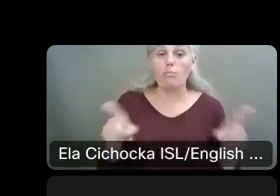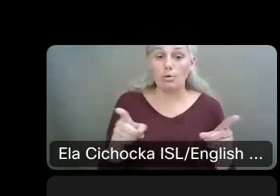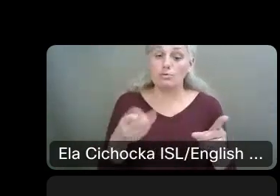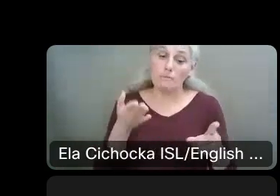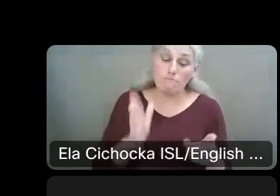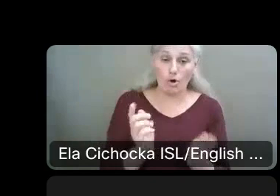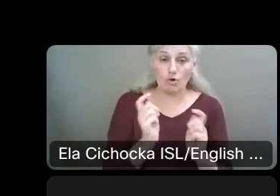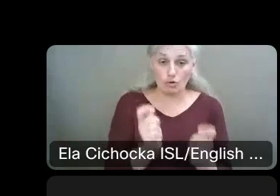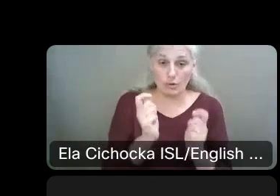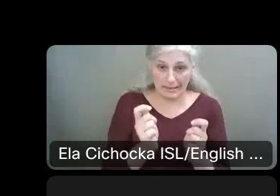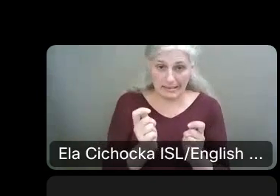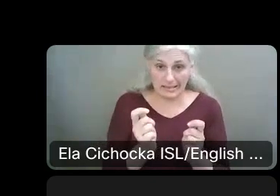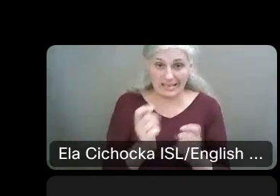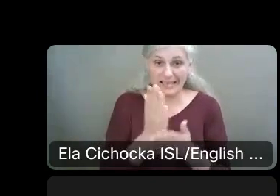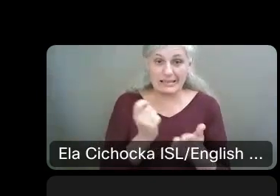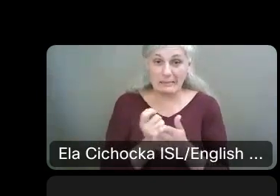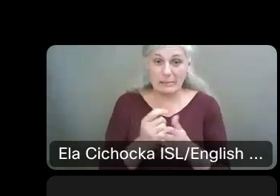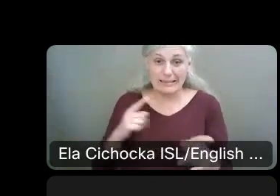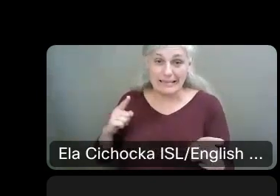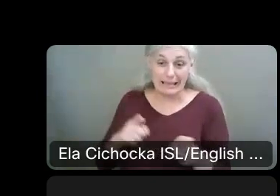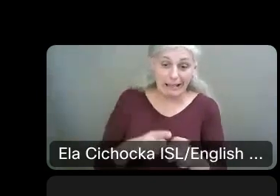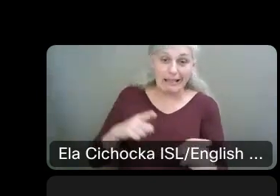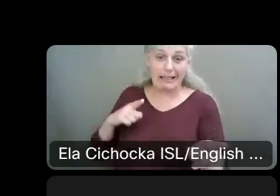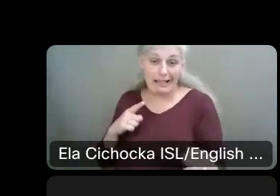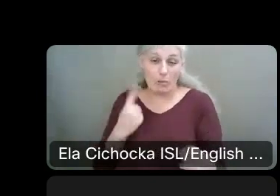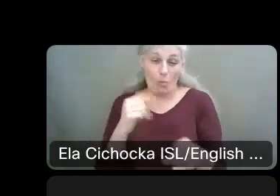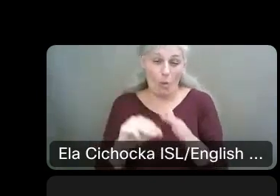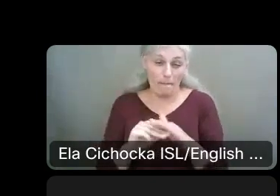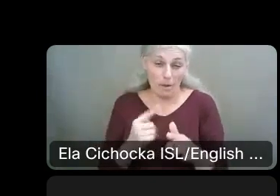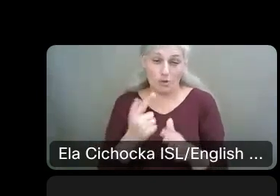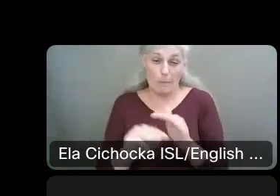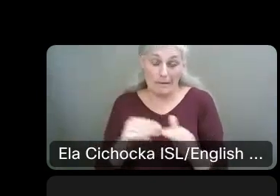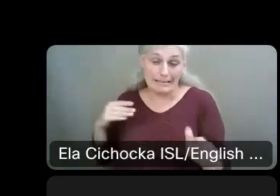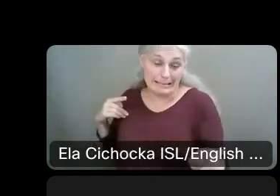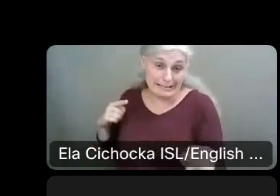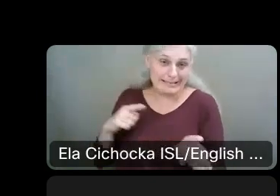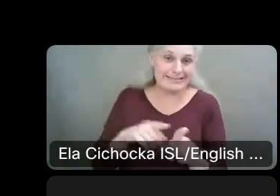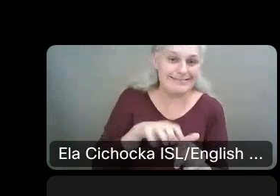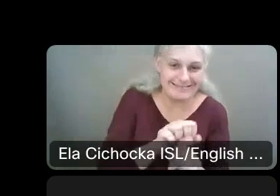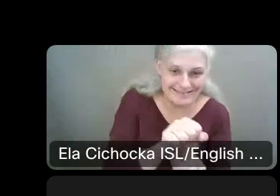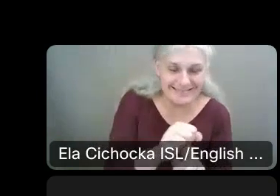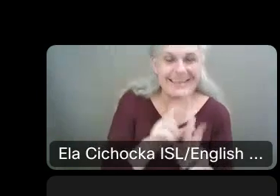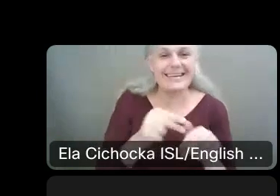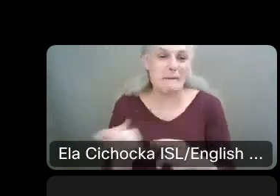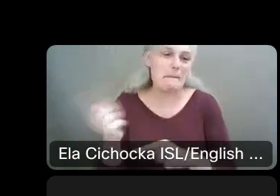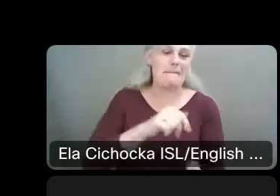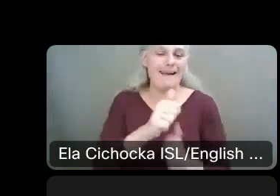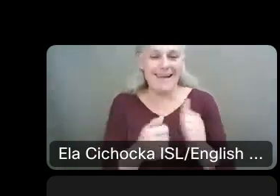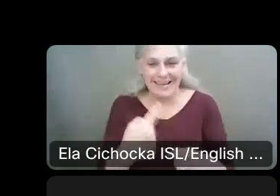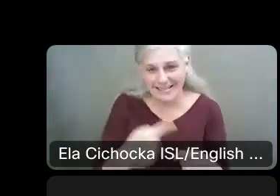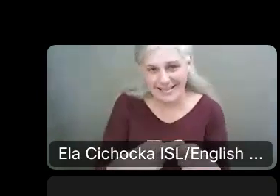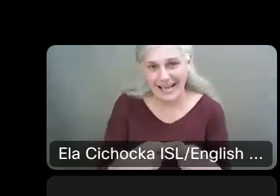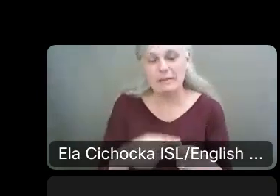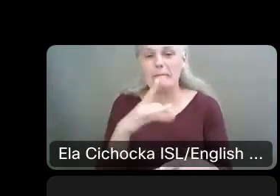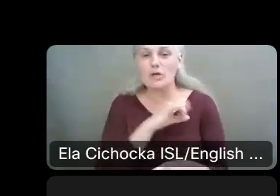We're seeing a wee bit of a fall off in training now over the last month or two. So maybe if we can get people in action again, making sure their staff have completed